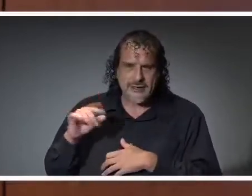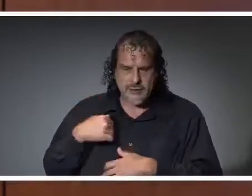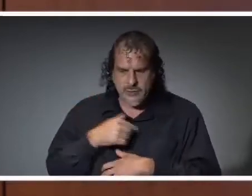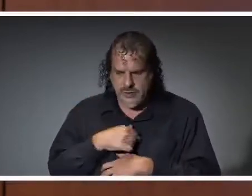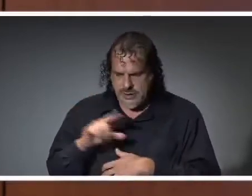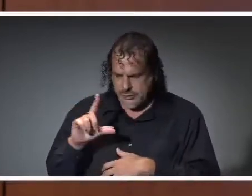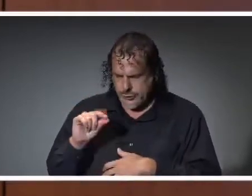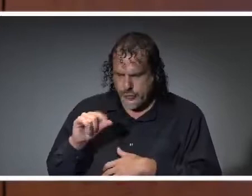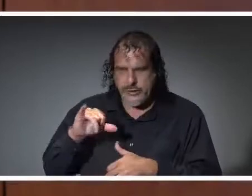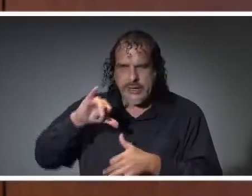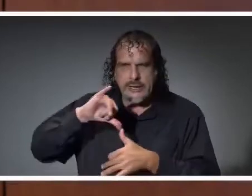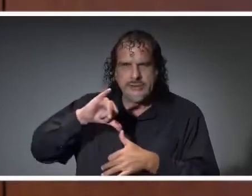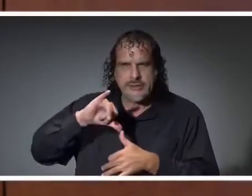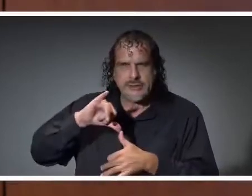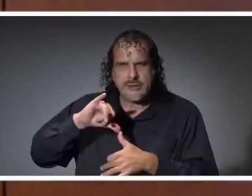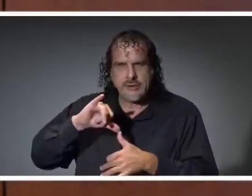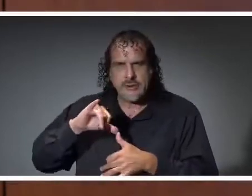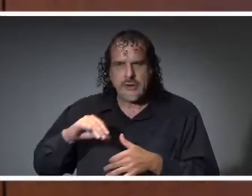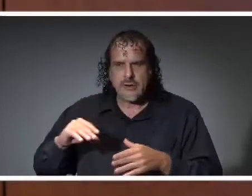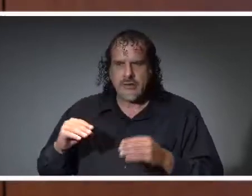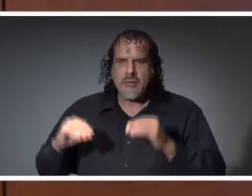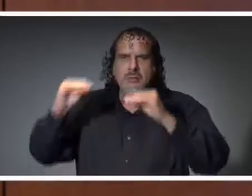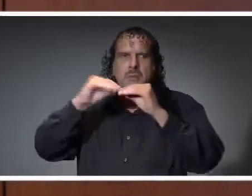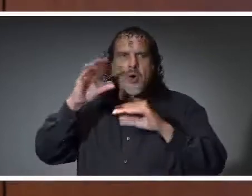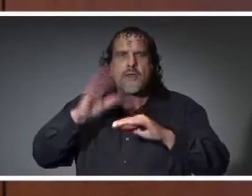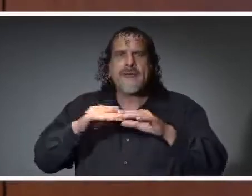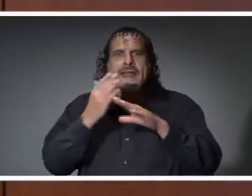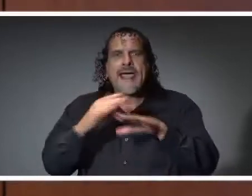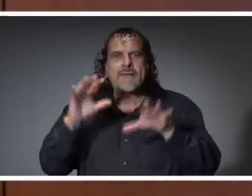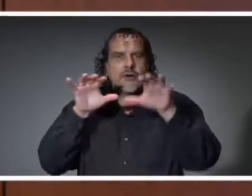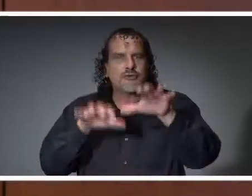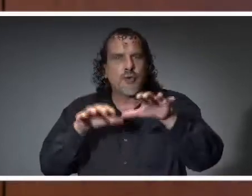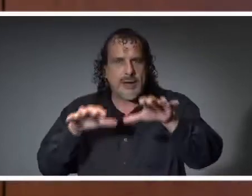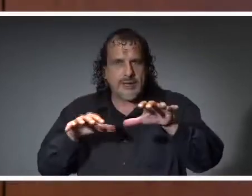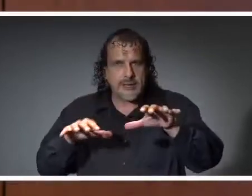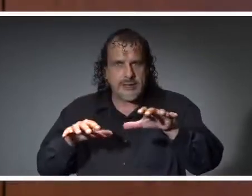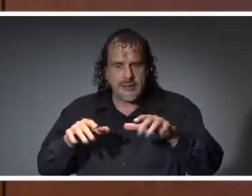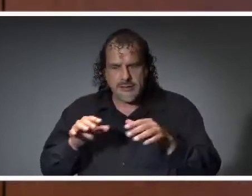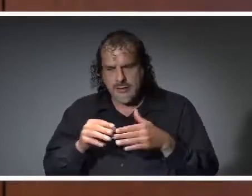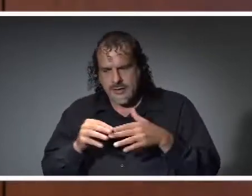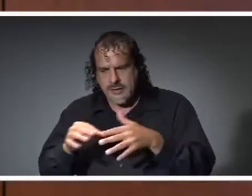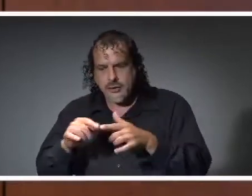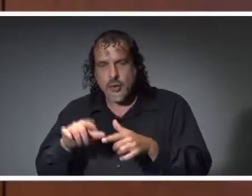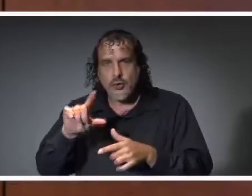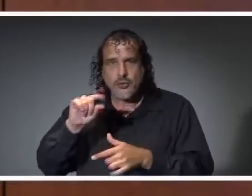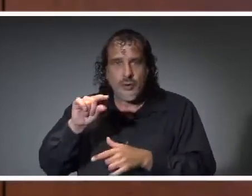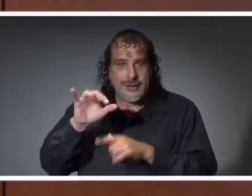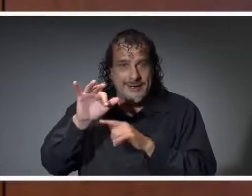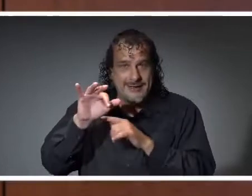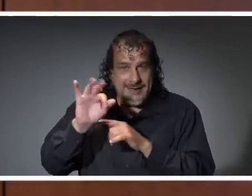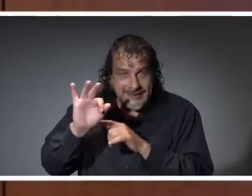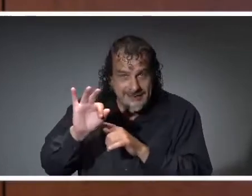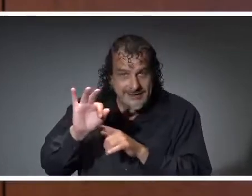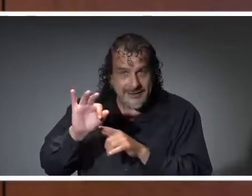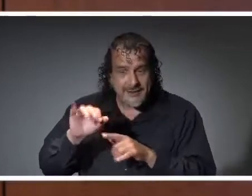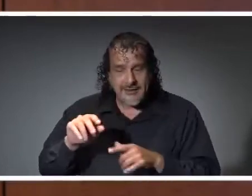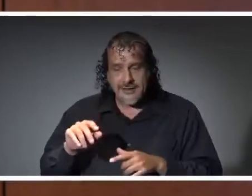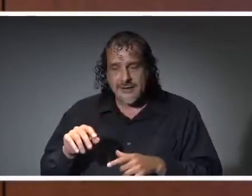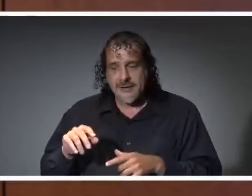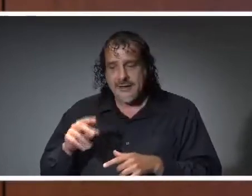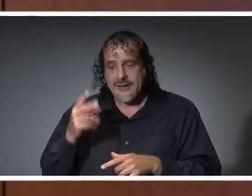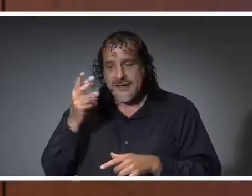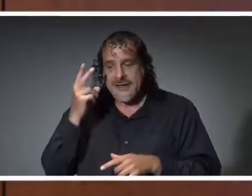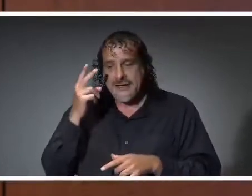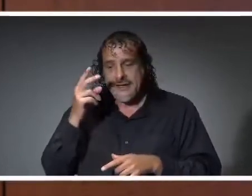20 inches of above average rainfall. Leading into 2019, 10 inches in 2 days in late